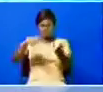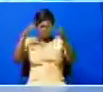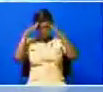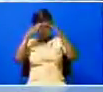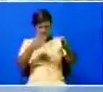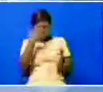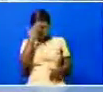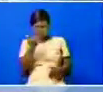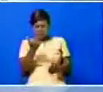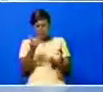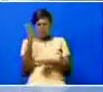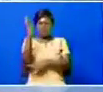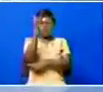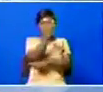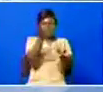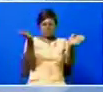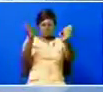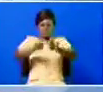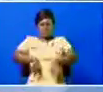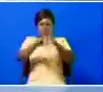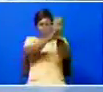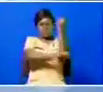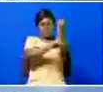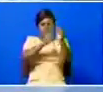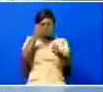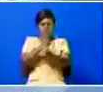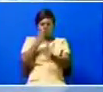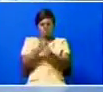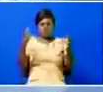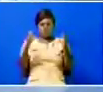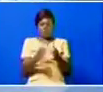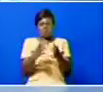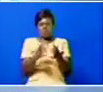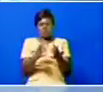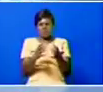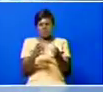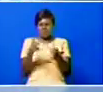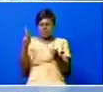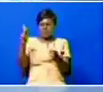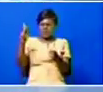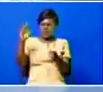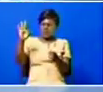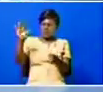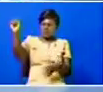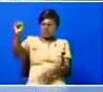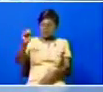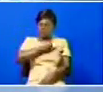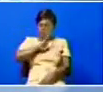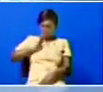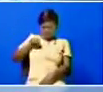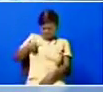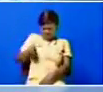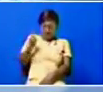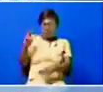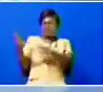over the depletion of forests in the country. The Task Force on Forests and Logging Activities says the KFS board should be held culpable